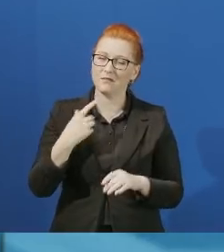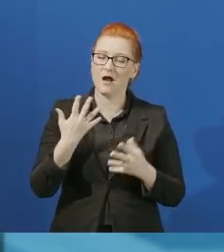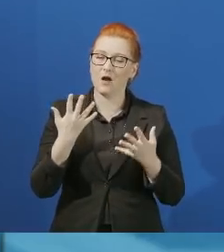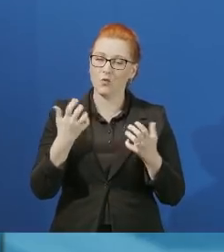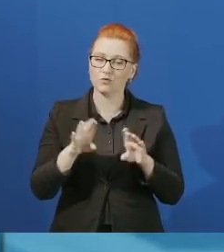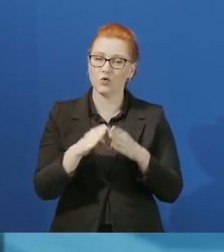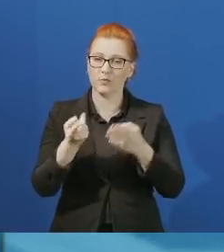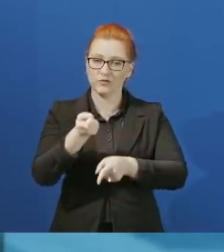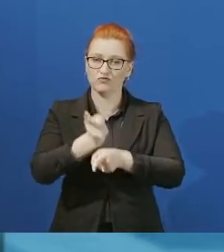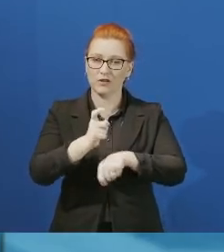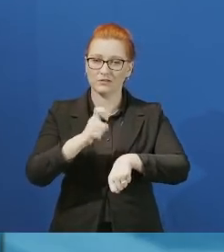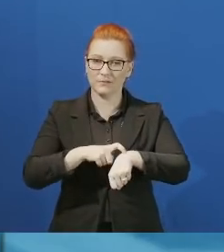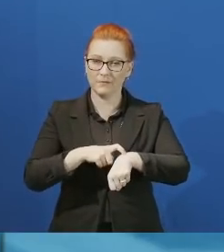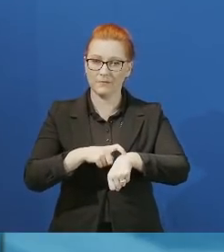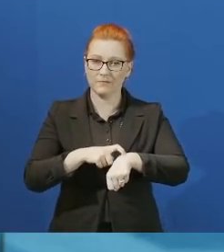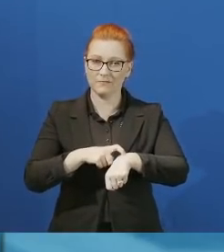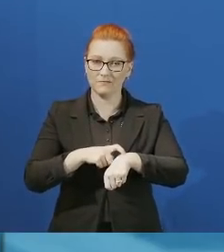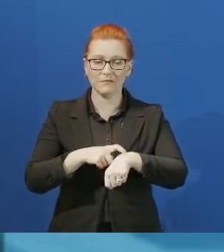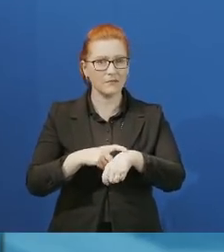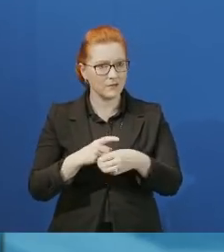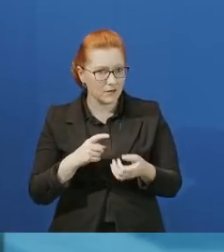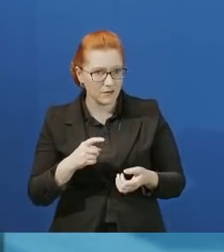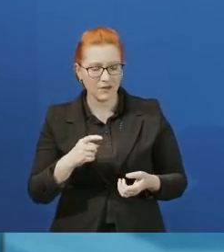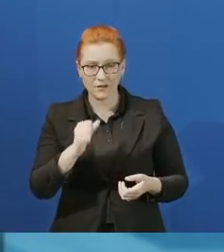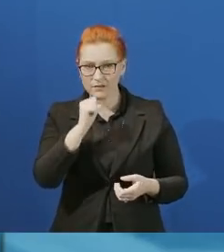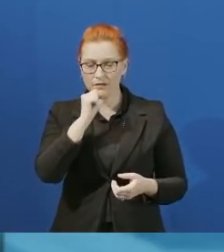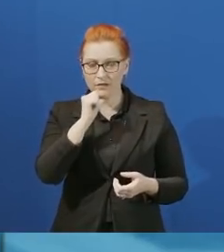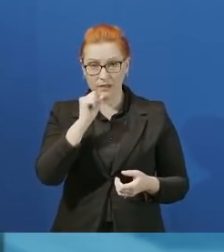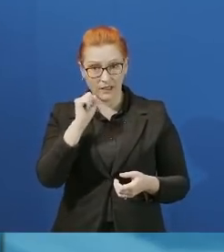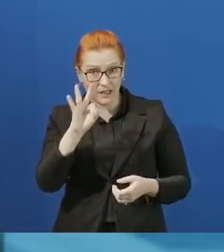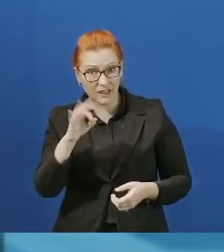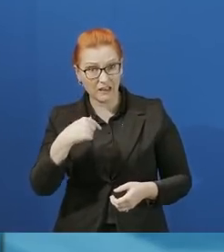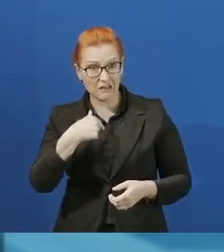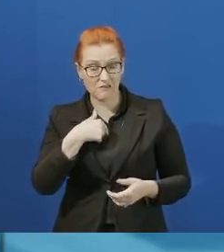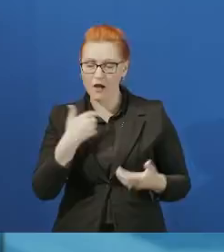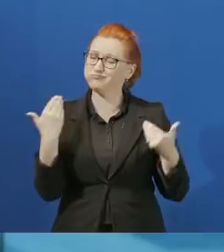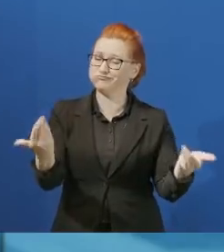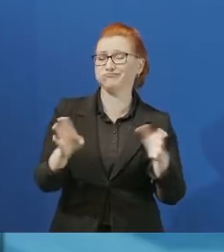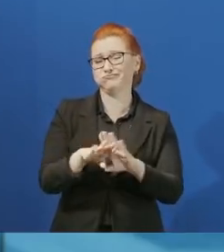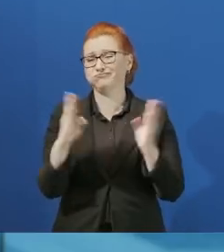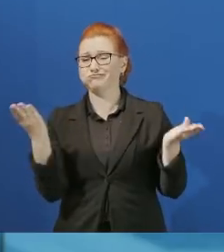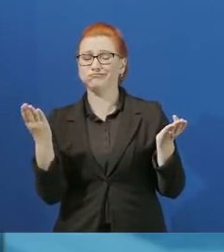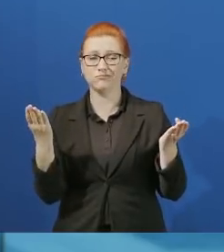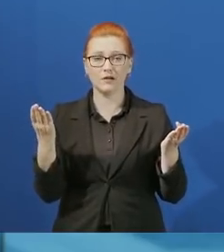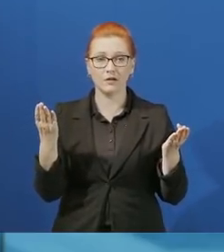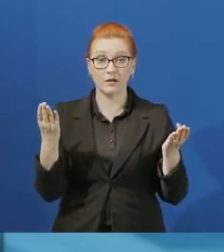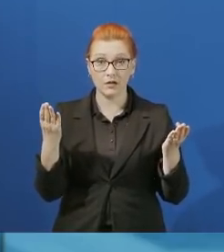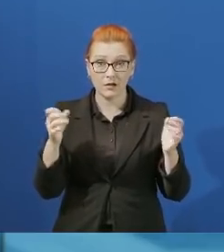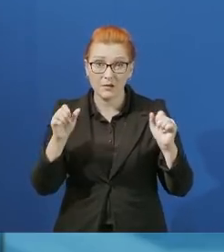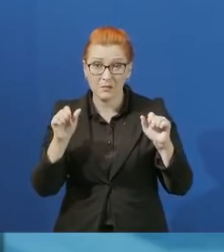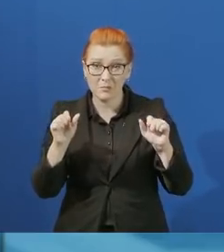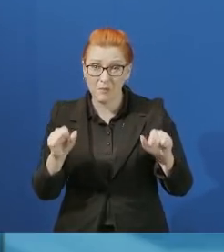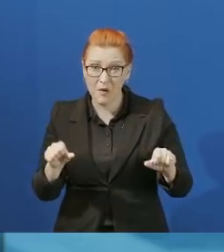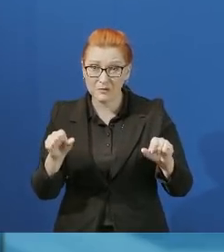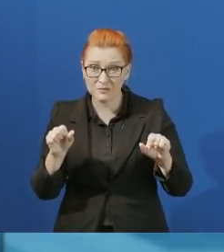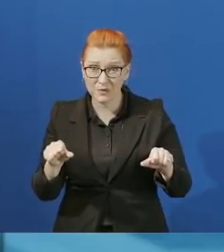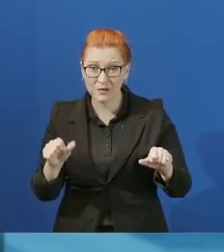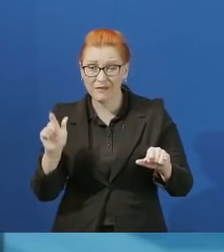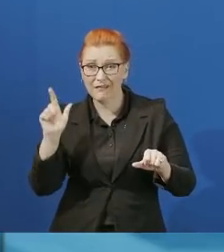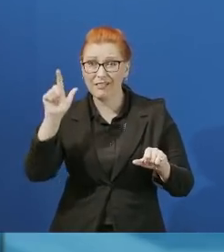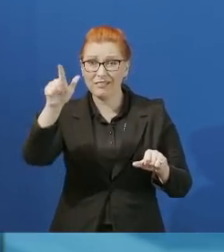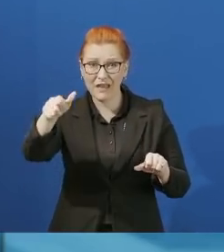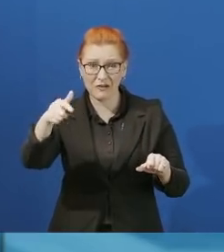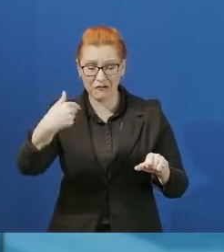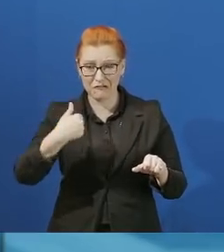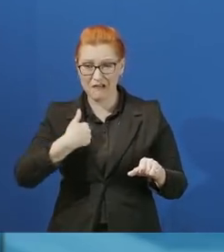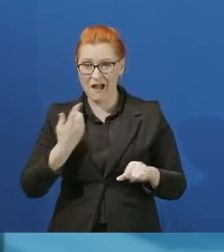be irresponsible for me to make decisions to reopen with the chance that I would have to come back because we didn't